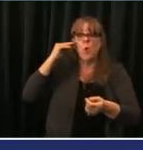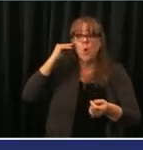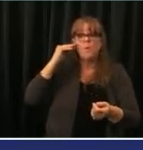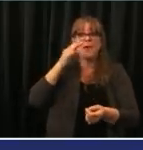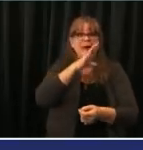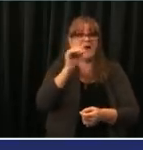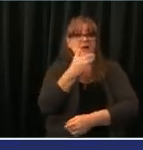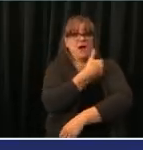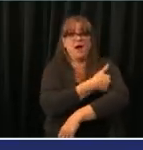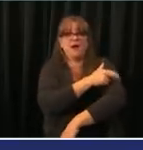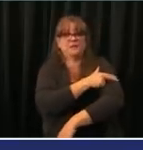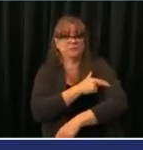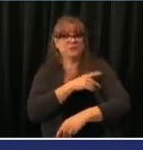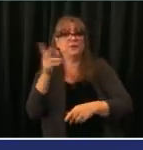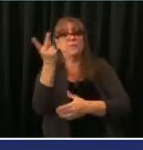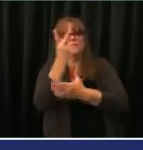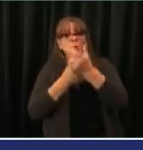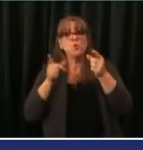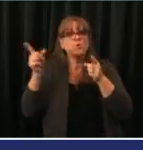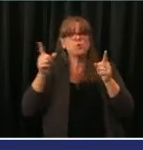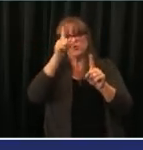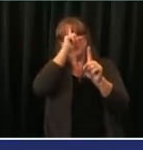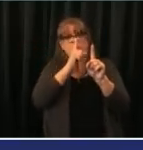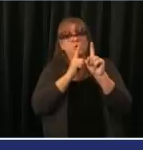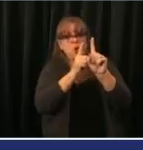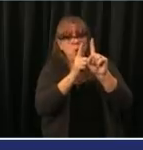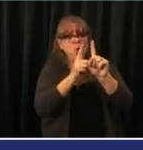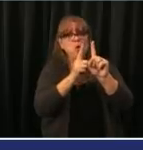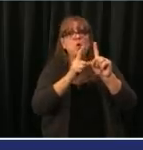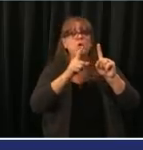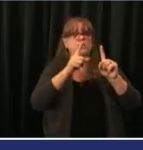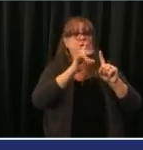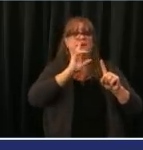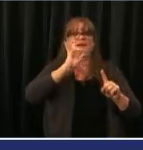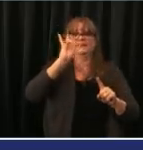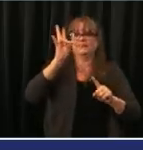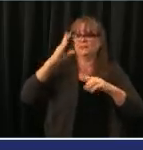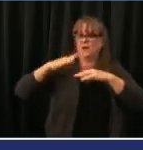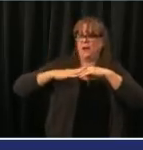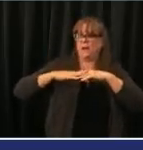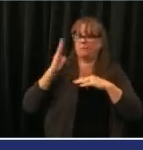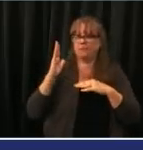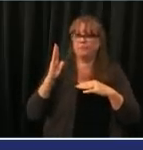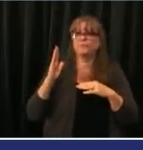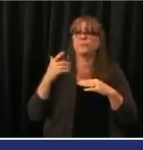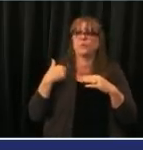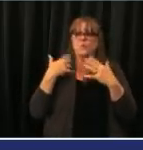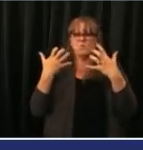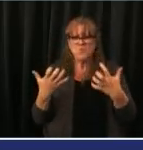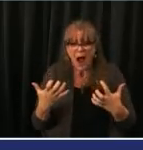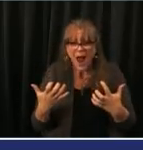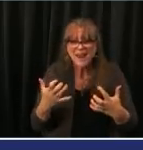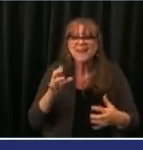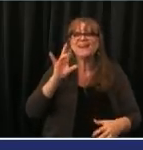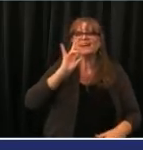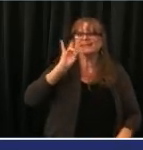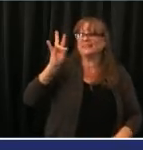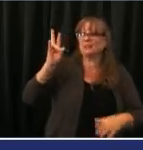now. We set the goal of ambitious goal of protecting at least 70% of people 70 and up by the end of